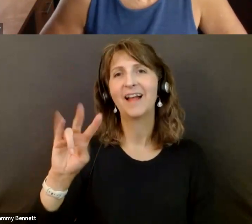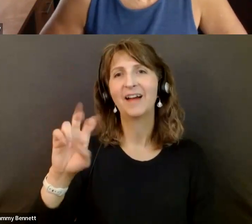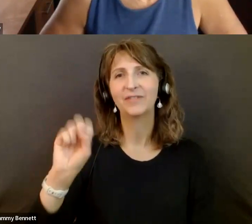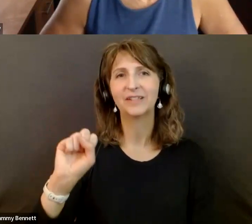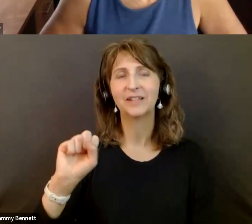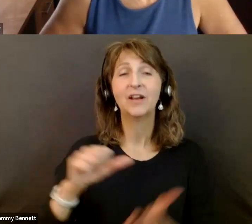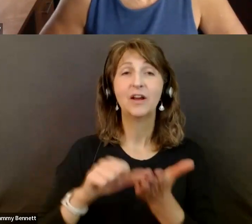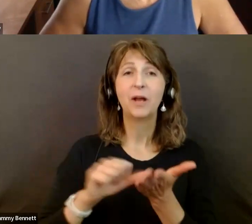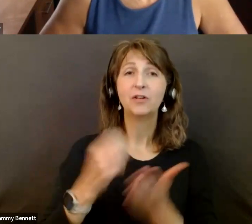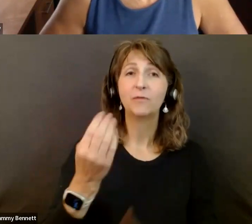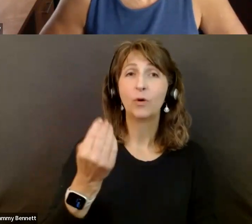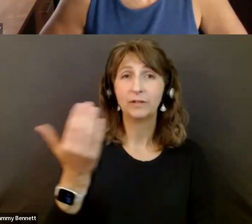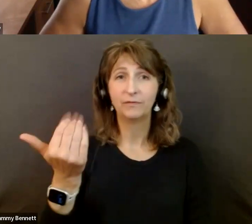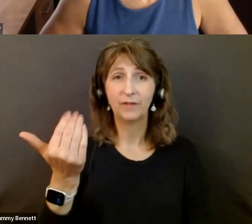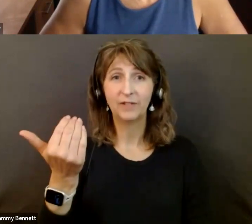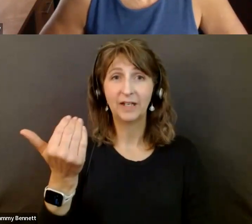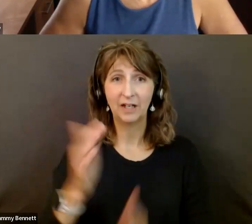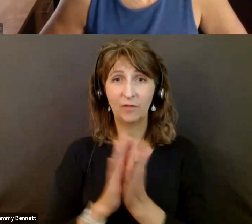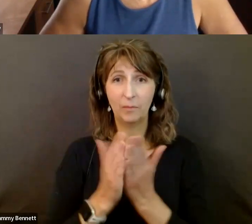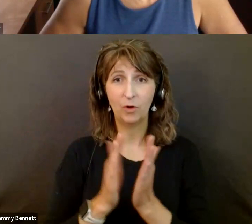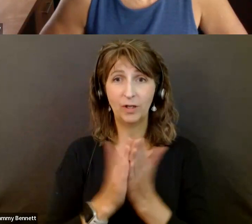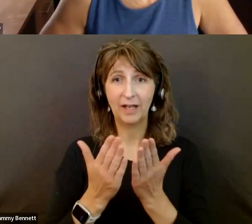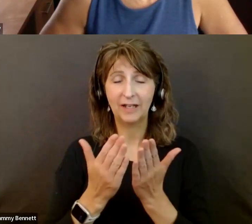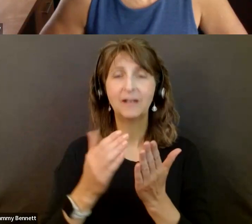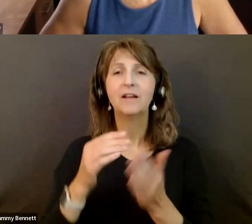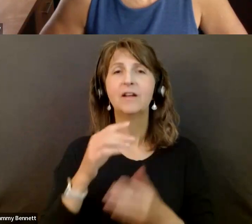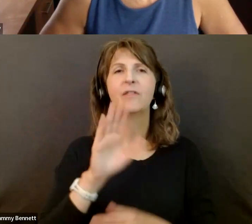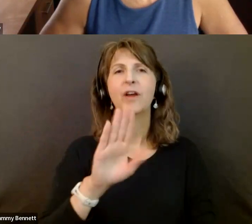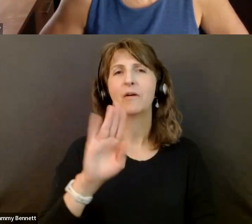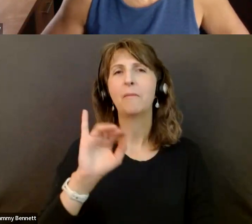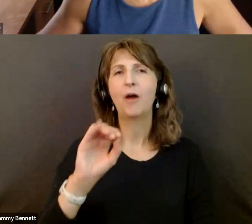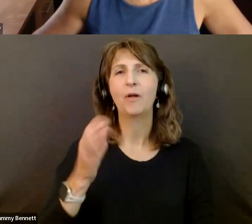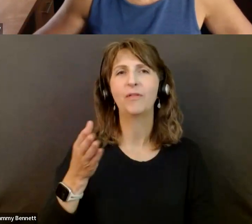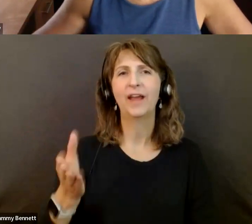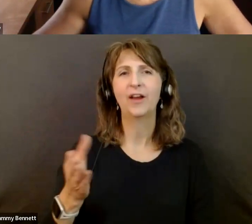booklet, which is linked in the chat. So Julie